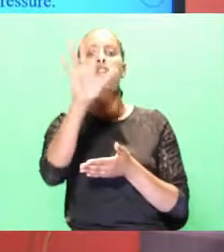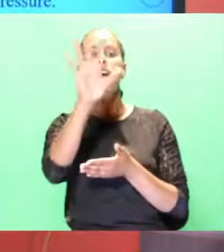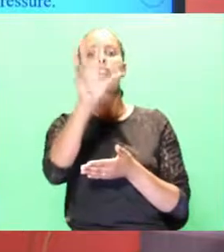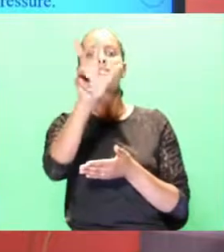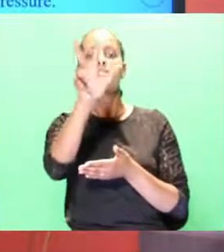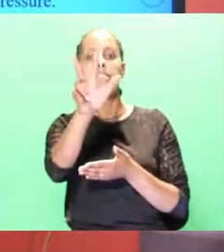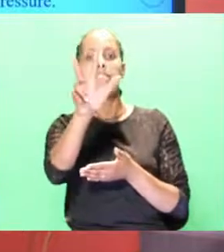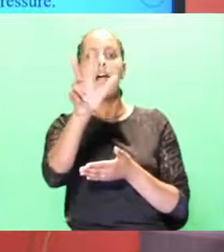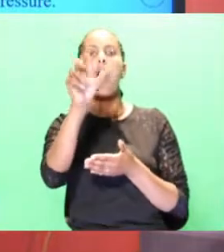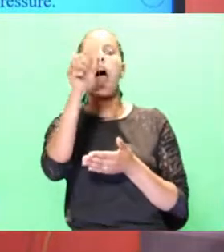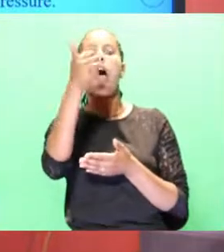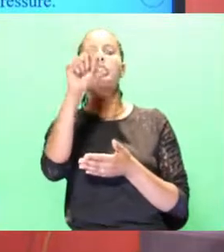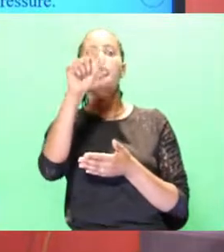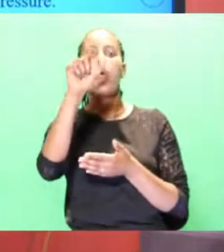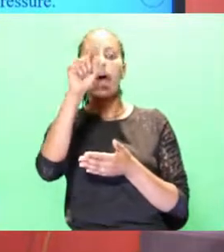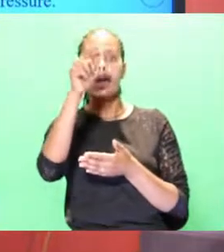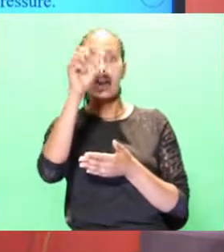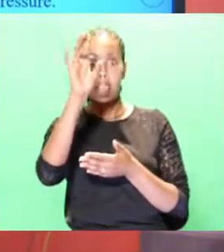7.53 atmosphere.